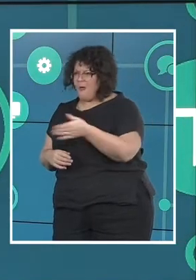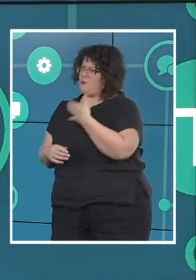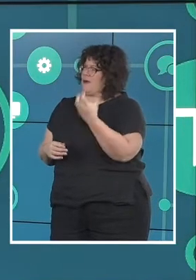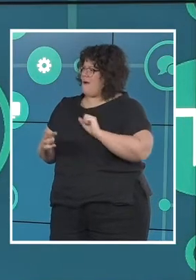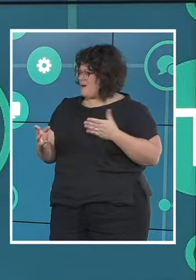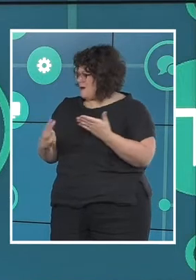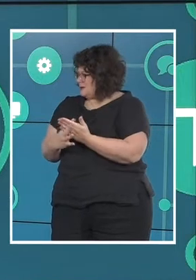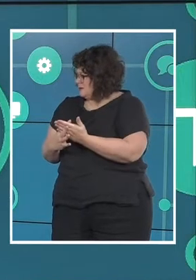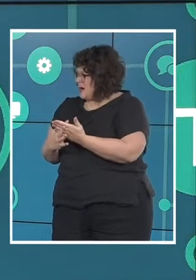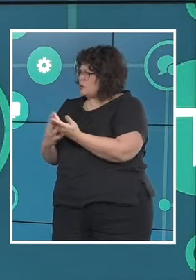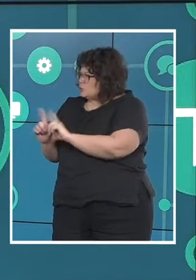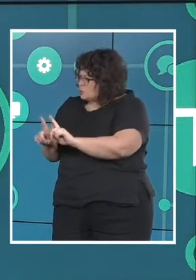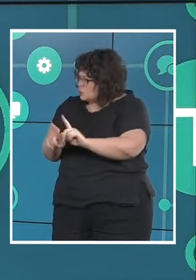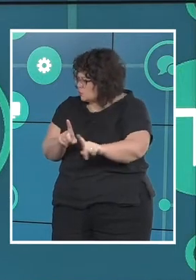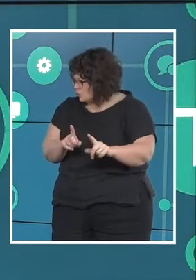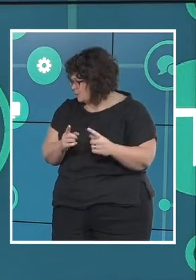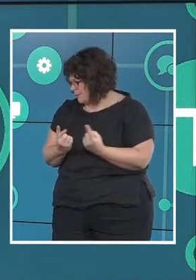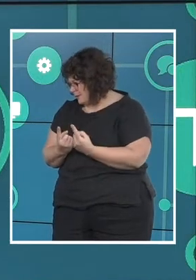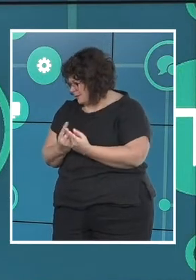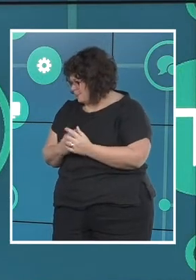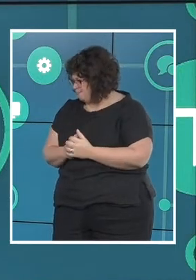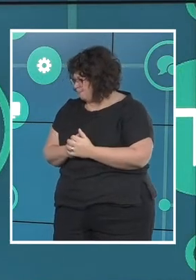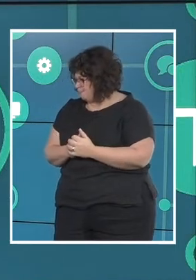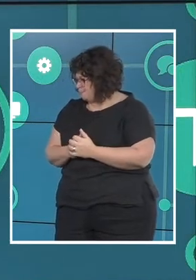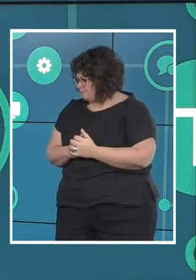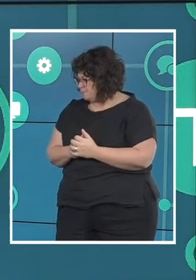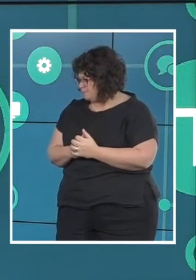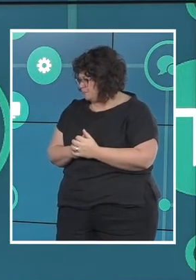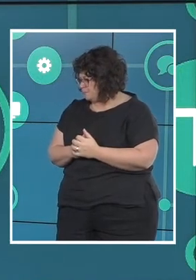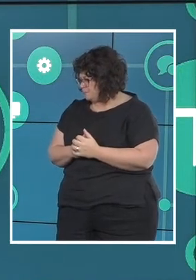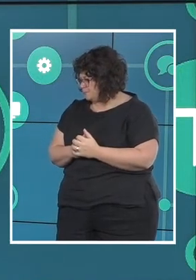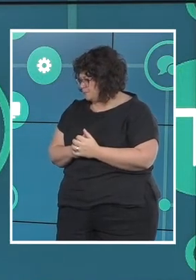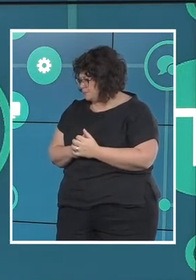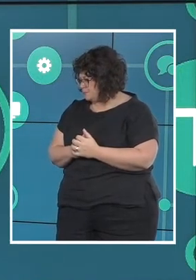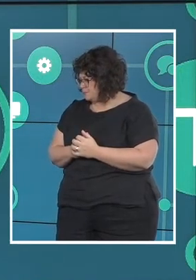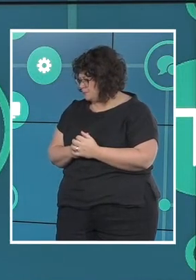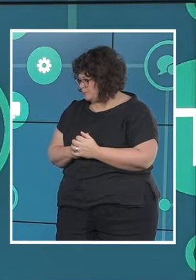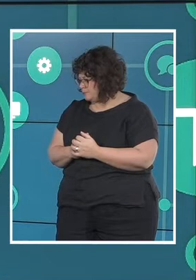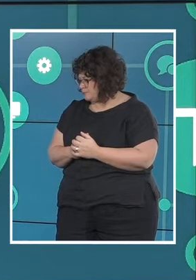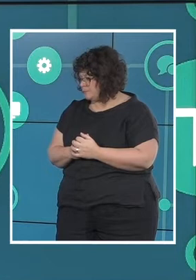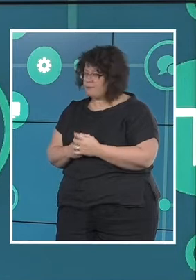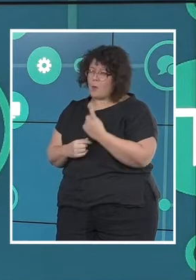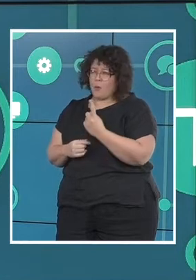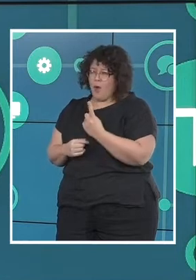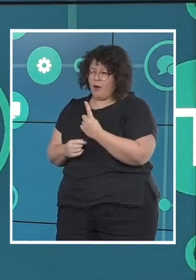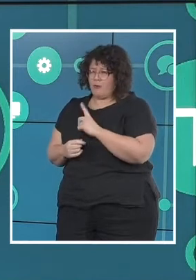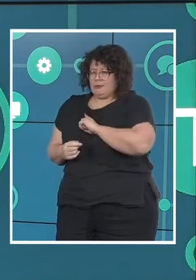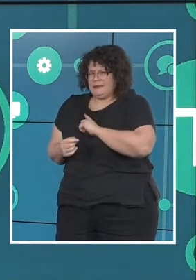the reasons, and one of the many reasons I love working at my company, is accessibility is seen as a priority from the top